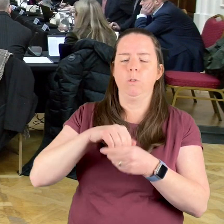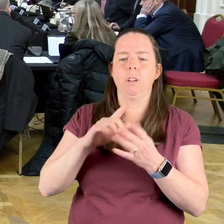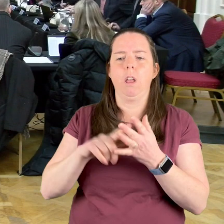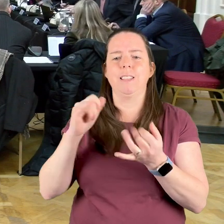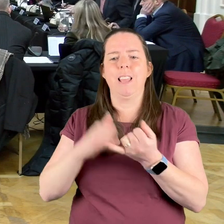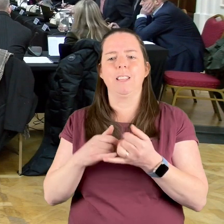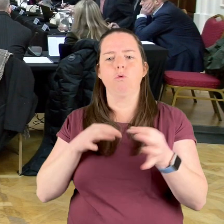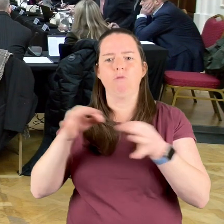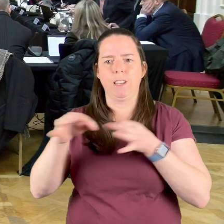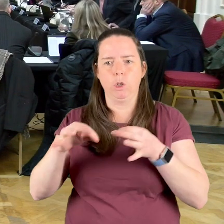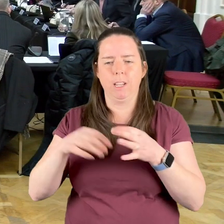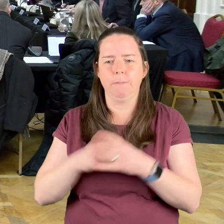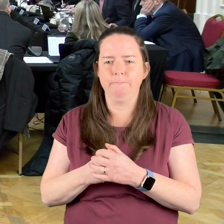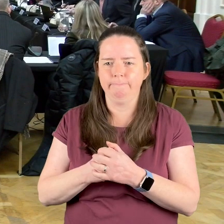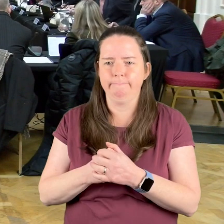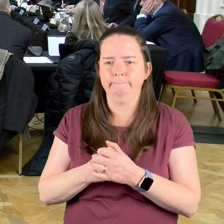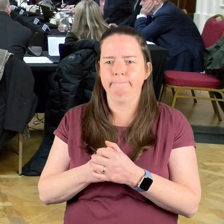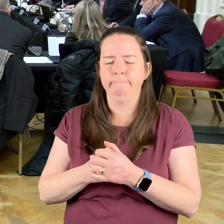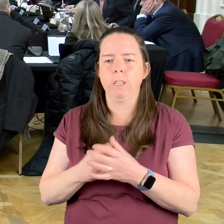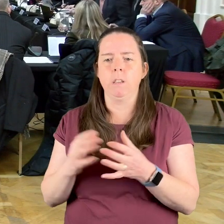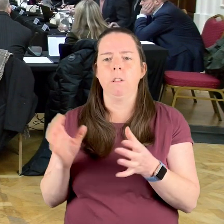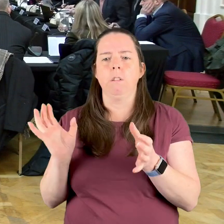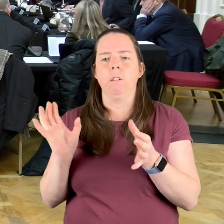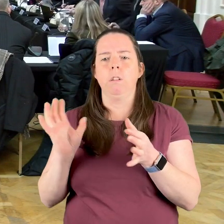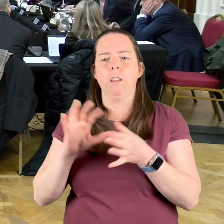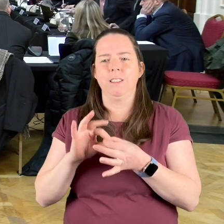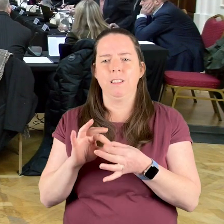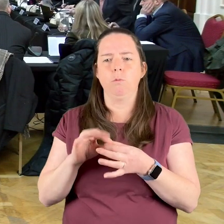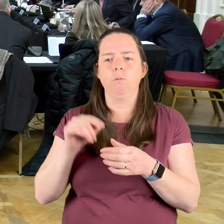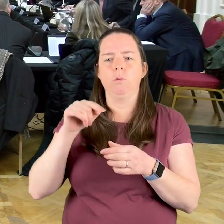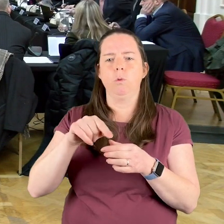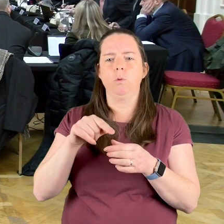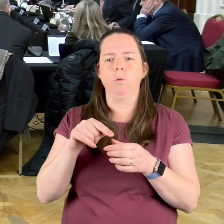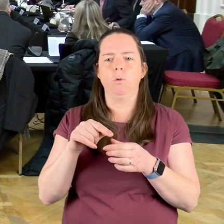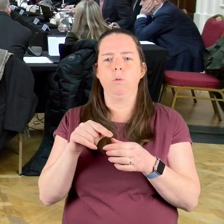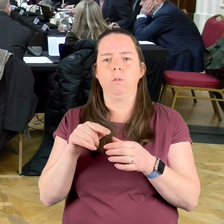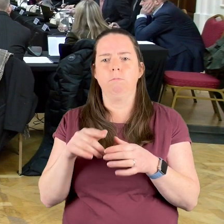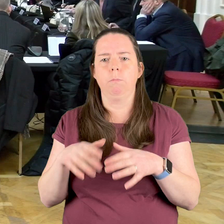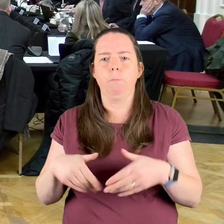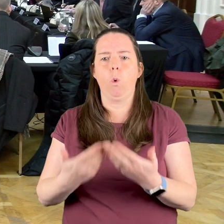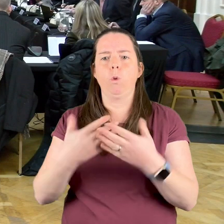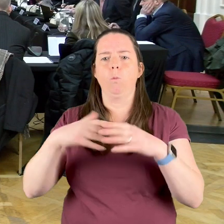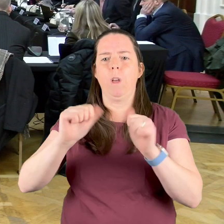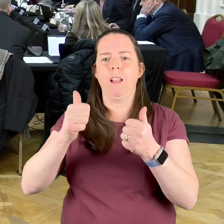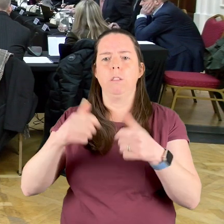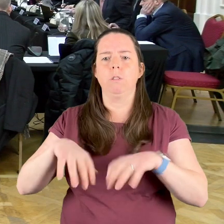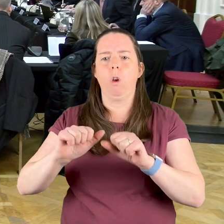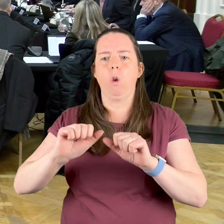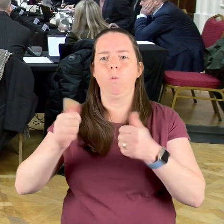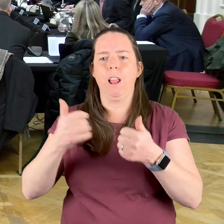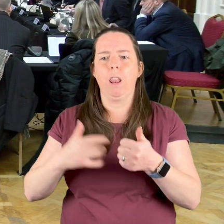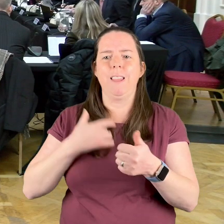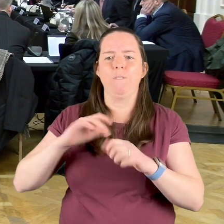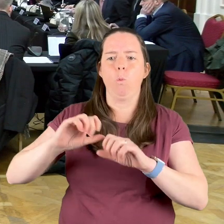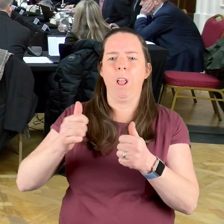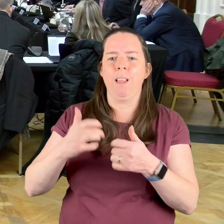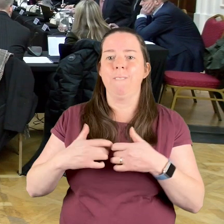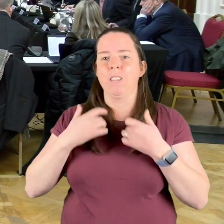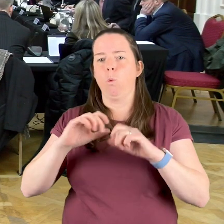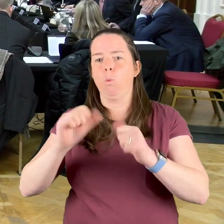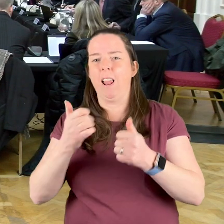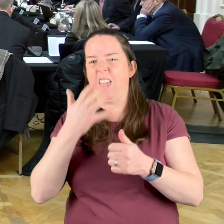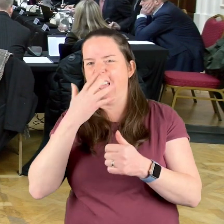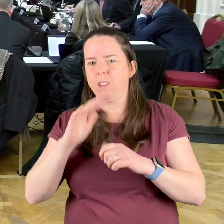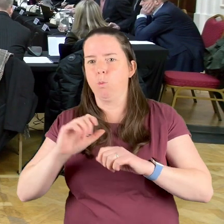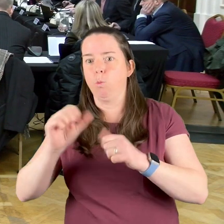our ICS strategy in terms of the born well, start well, live well, feel well, and age well. And we'll